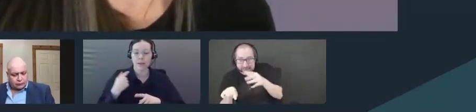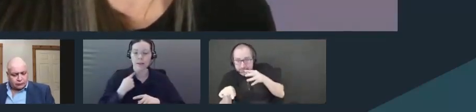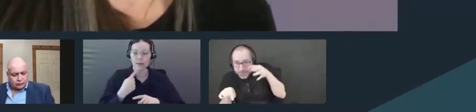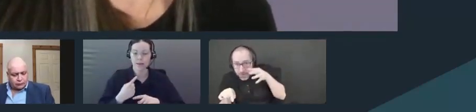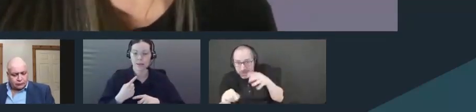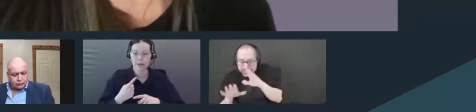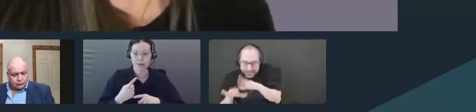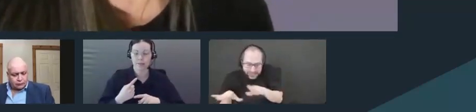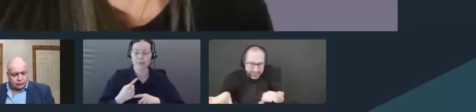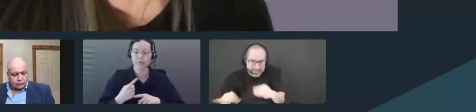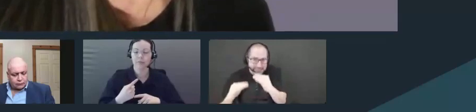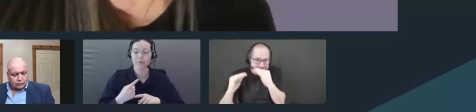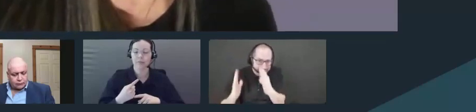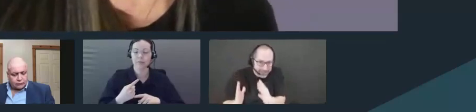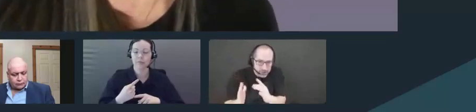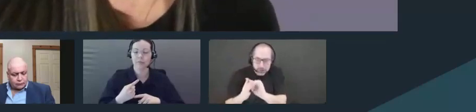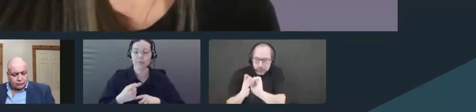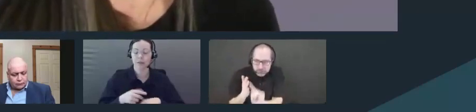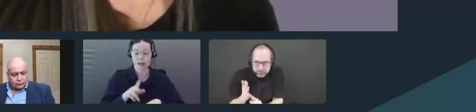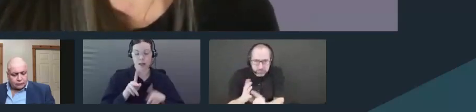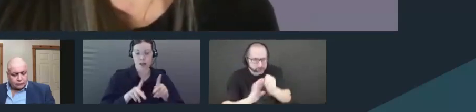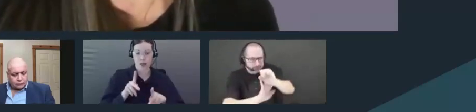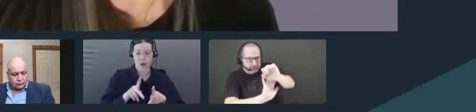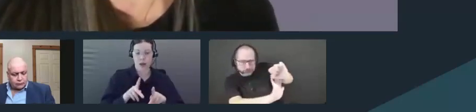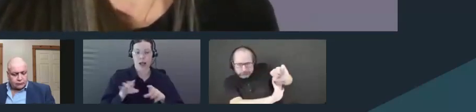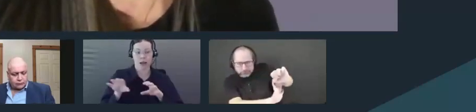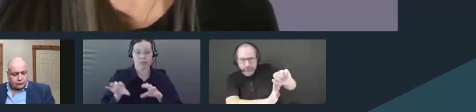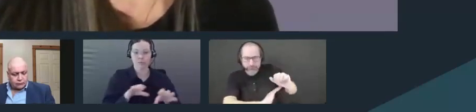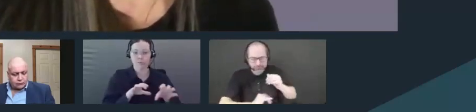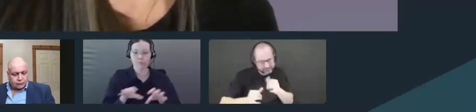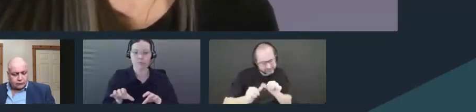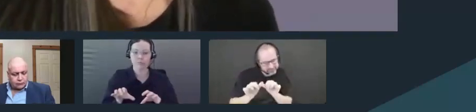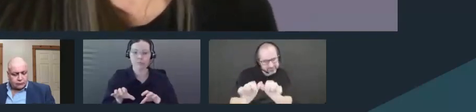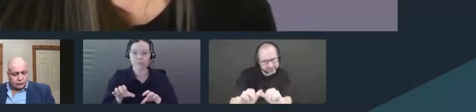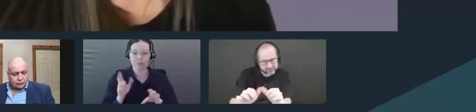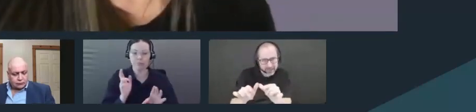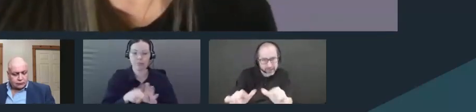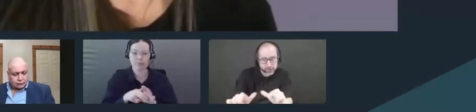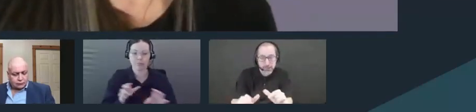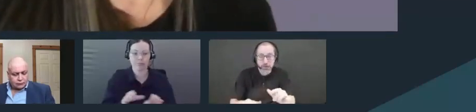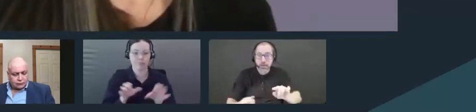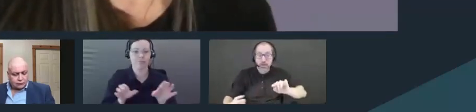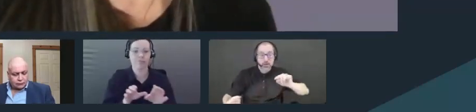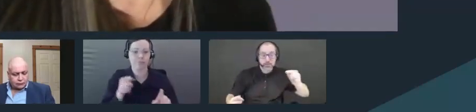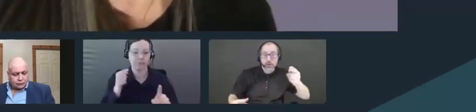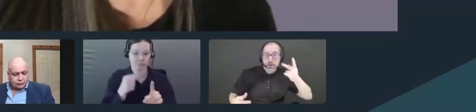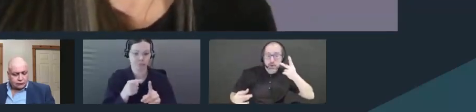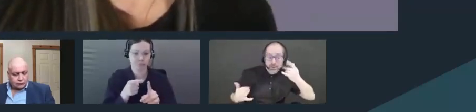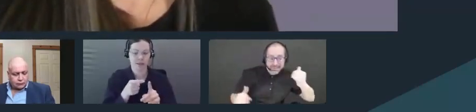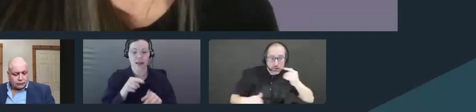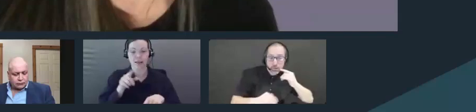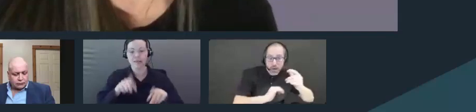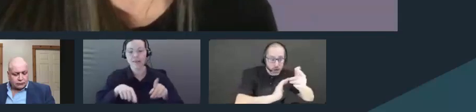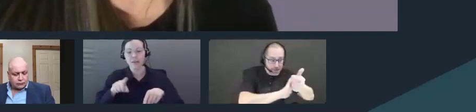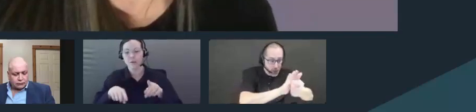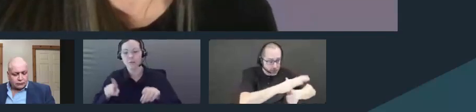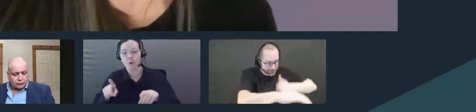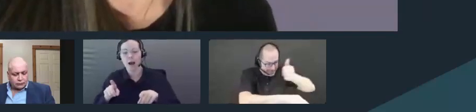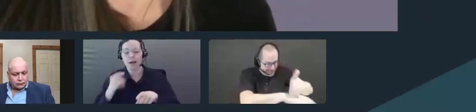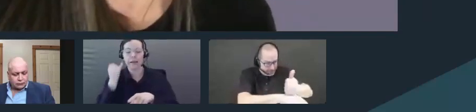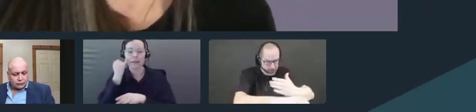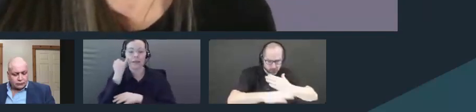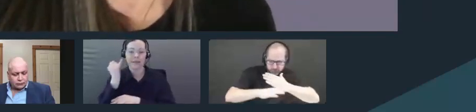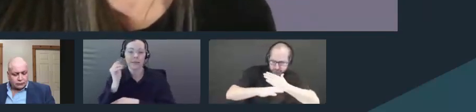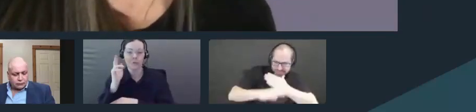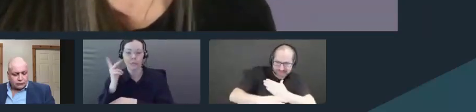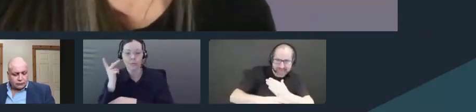others. And on the flip side, we see that even where there was protective legislation for Inuktitut,